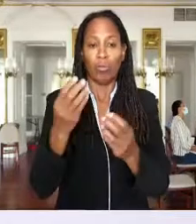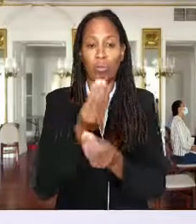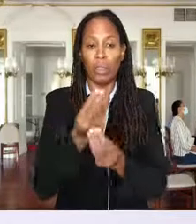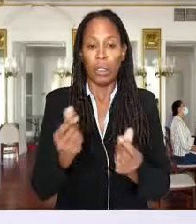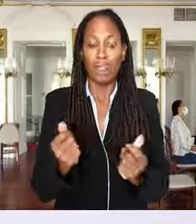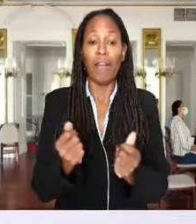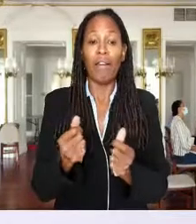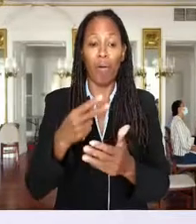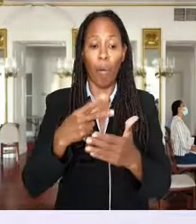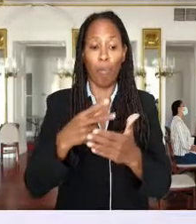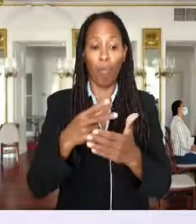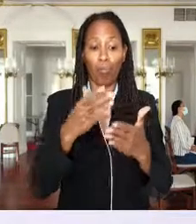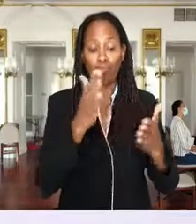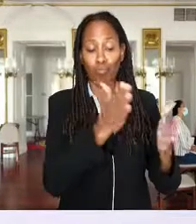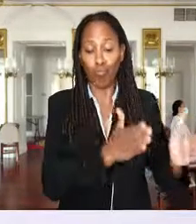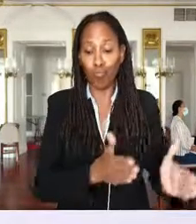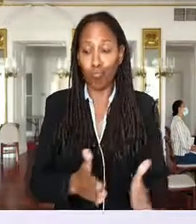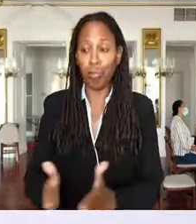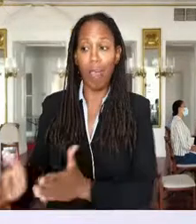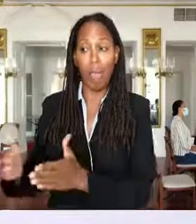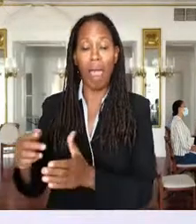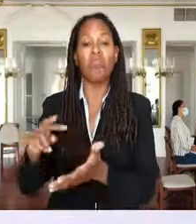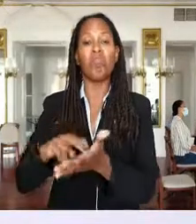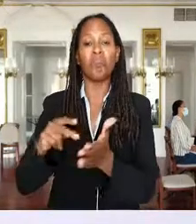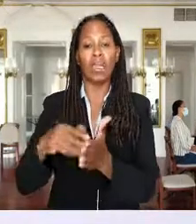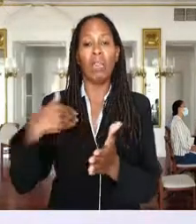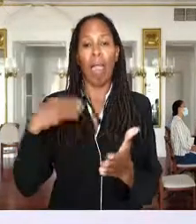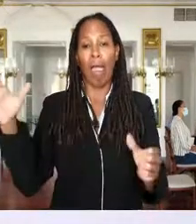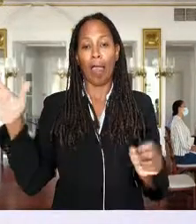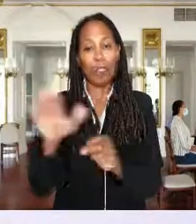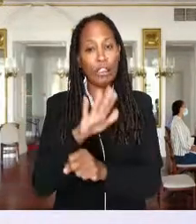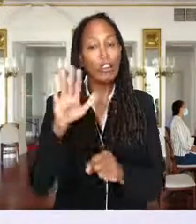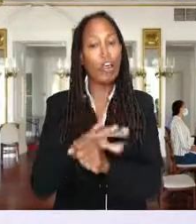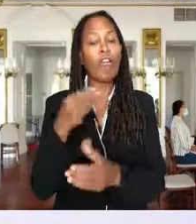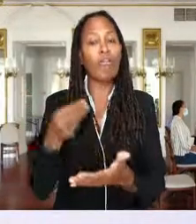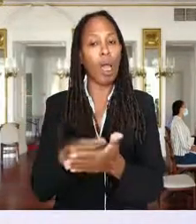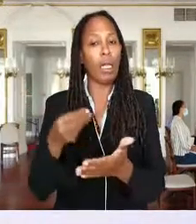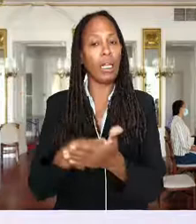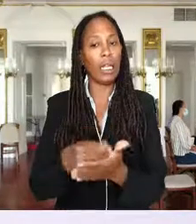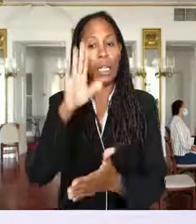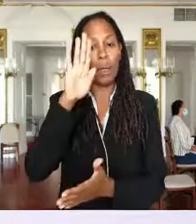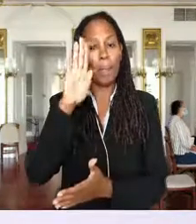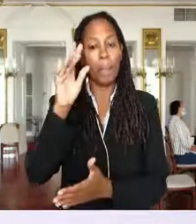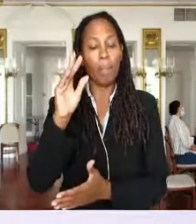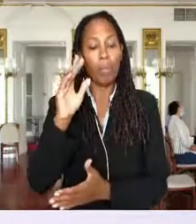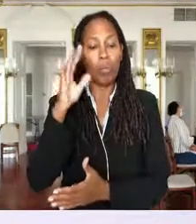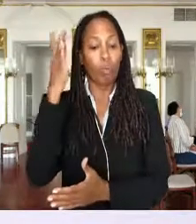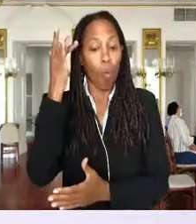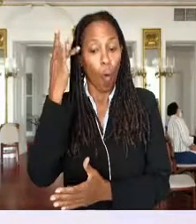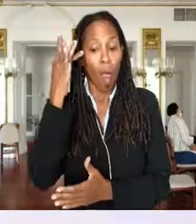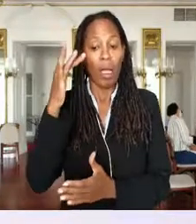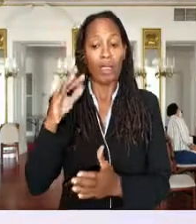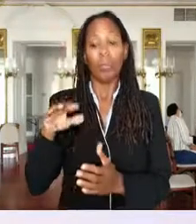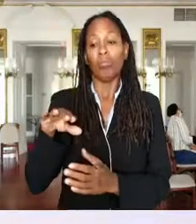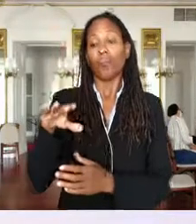able to satisfy any deficit that we run as a result of Lime Tree not operating. When you do the math on